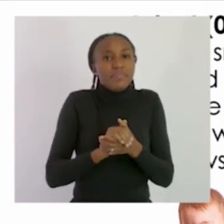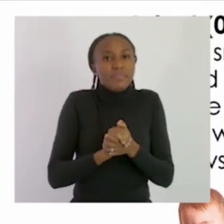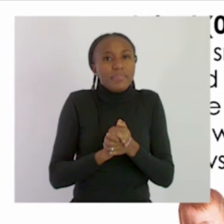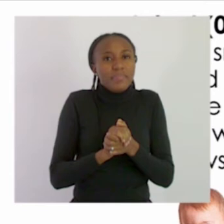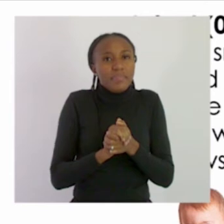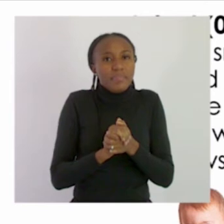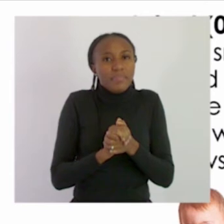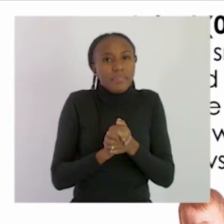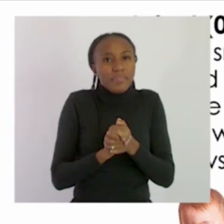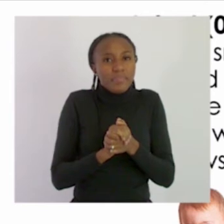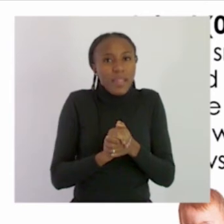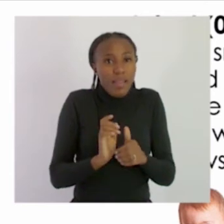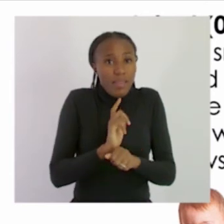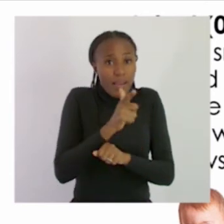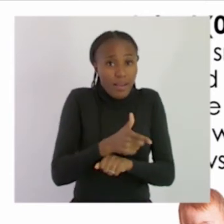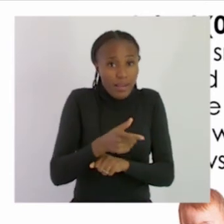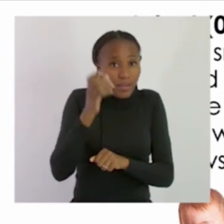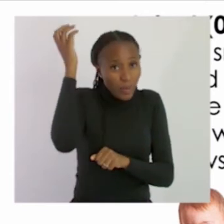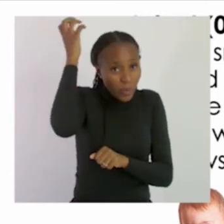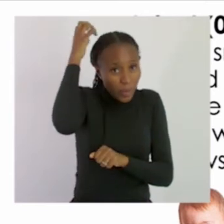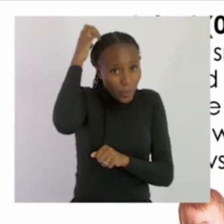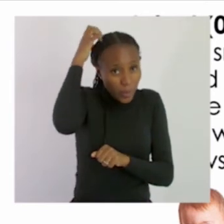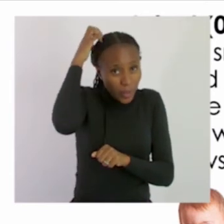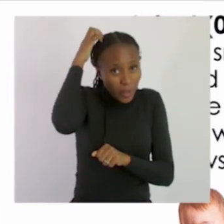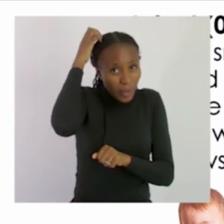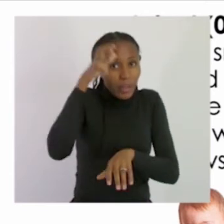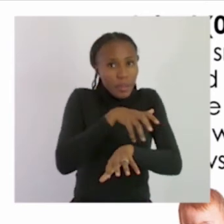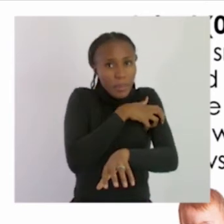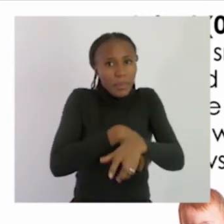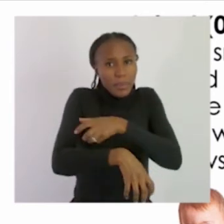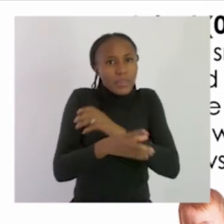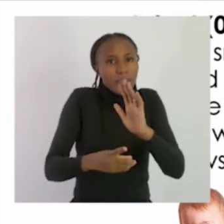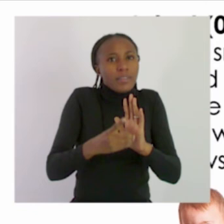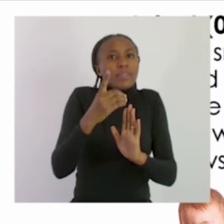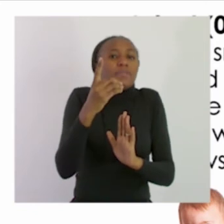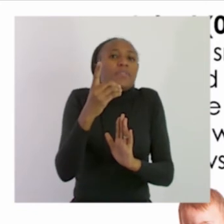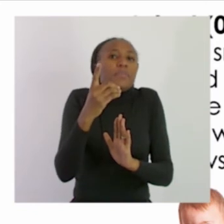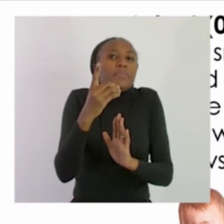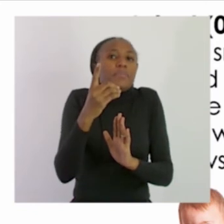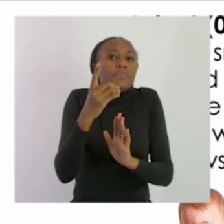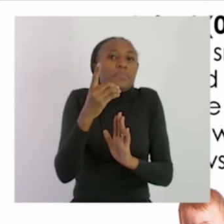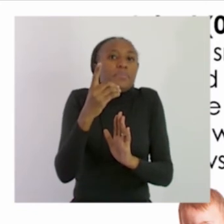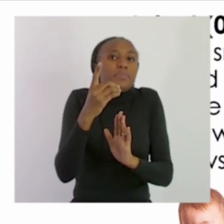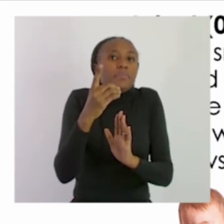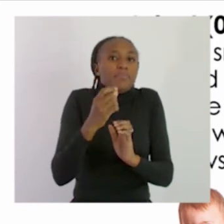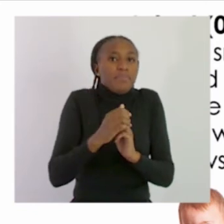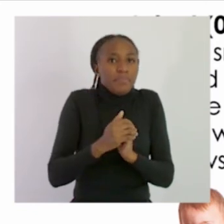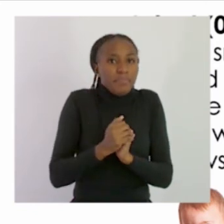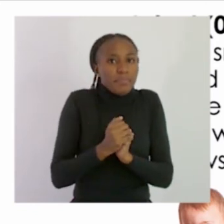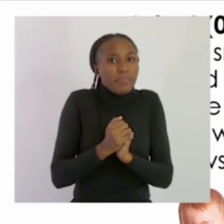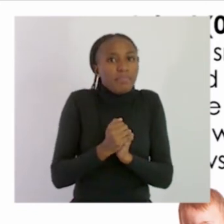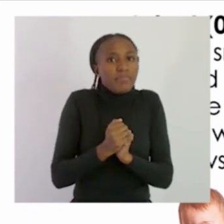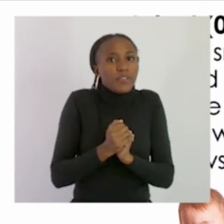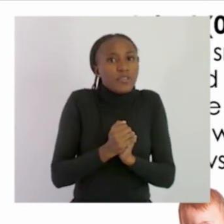As brain and muscle develop, the toddler learn to walk, run, climb, talk, feed, dress by themselves. This is the stage where